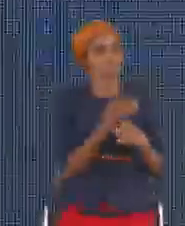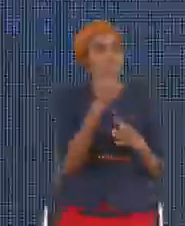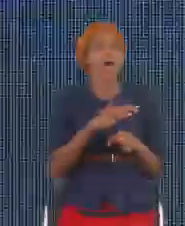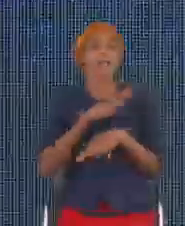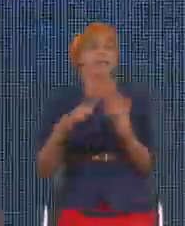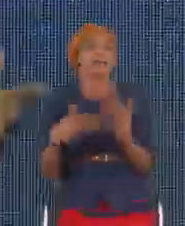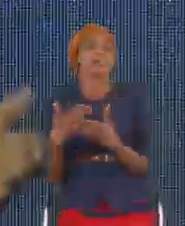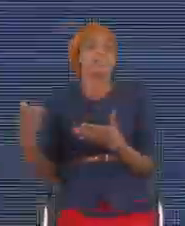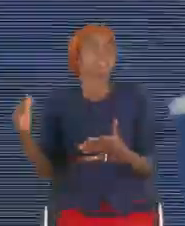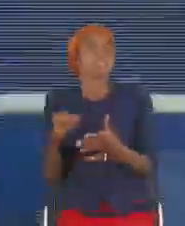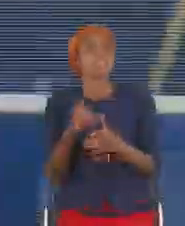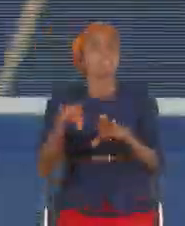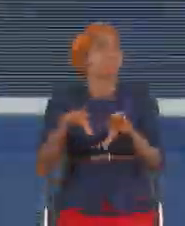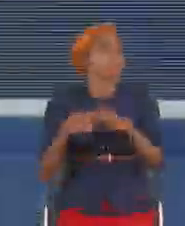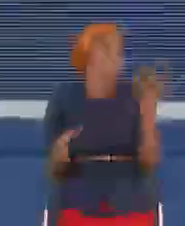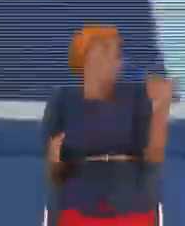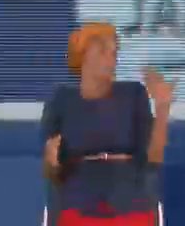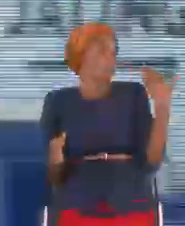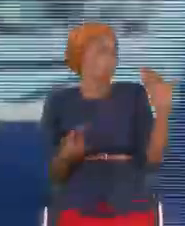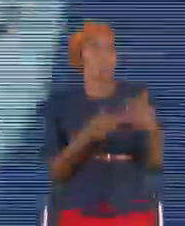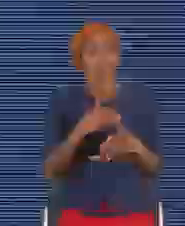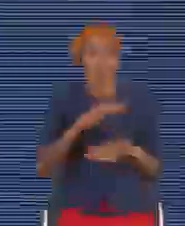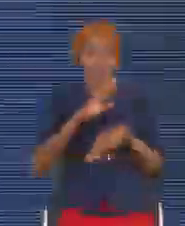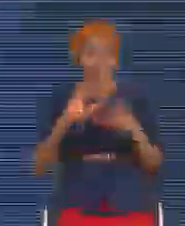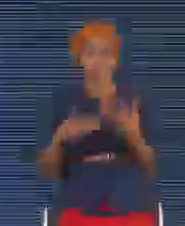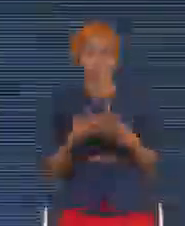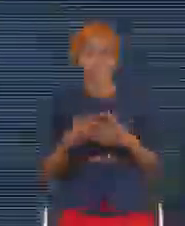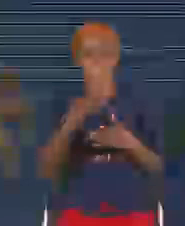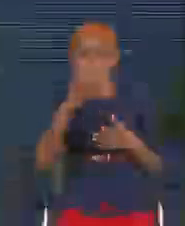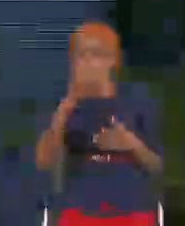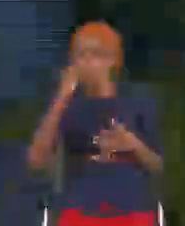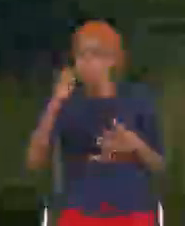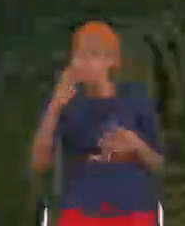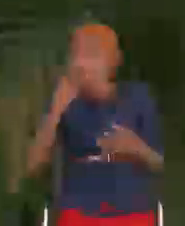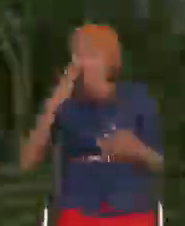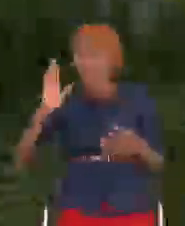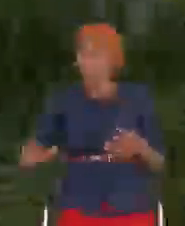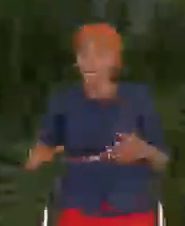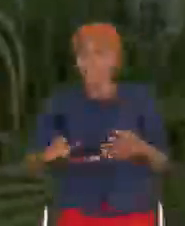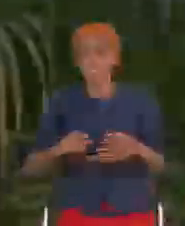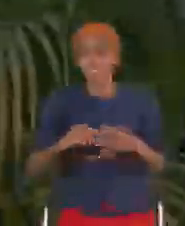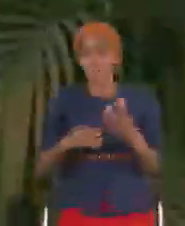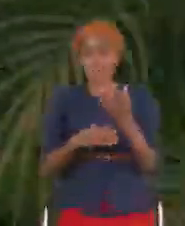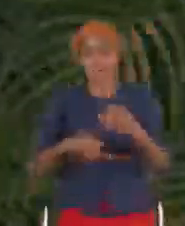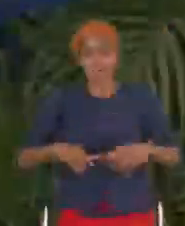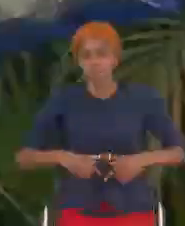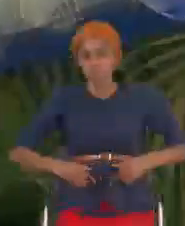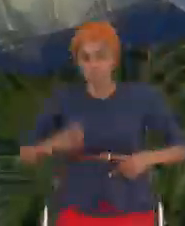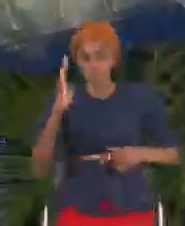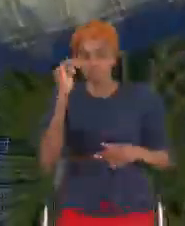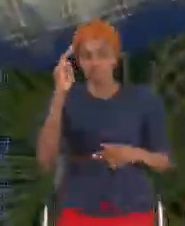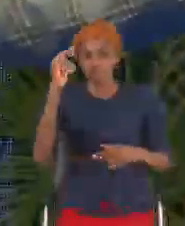you were relying on before, the waistband you throw away and the juju you throw away,